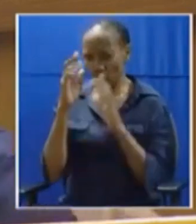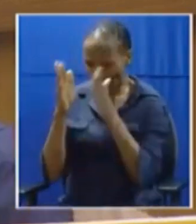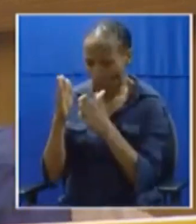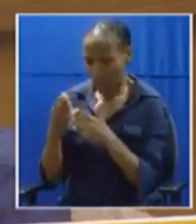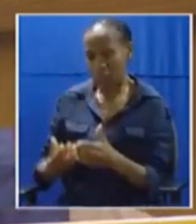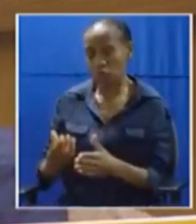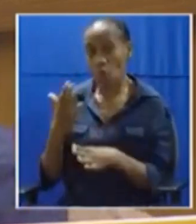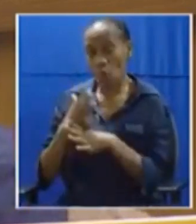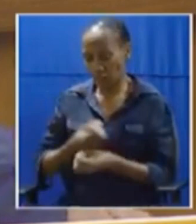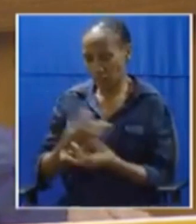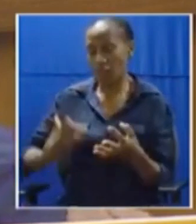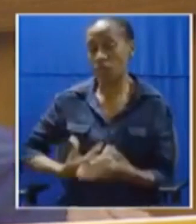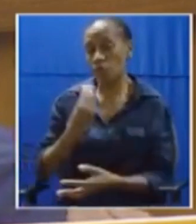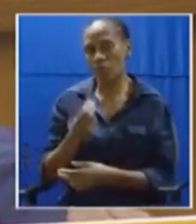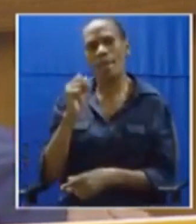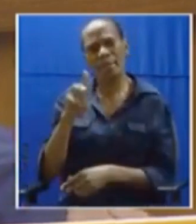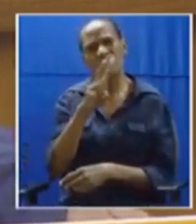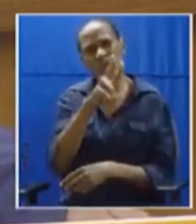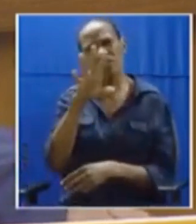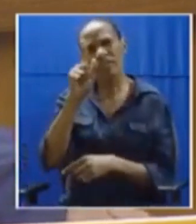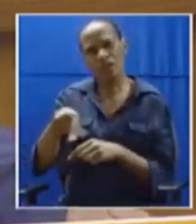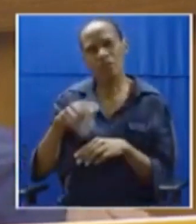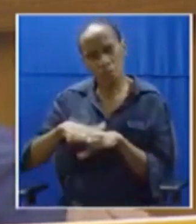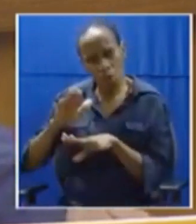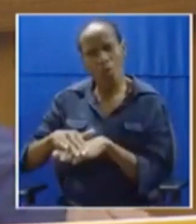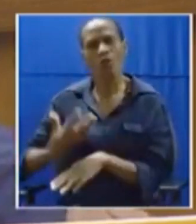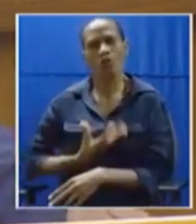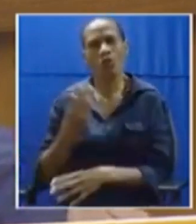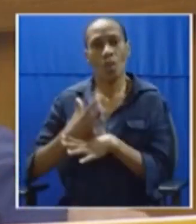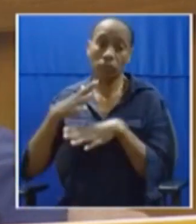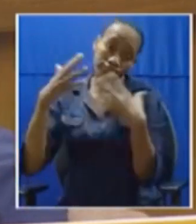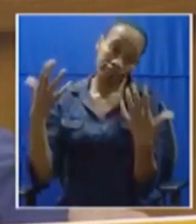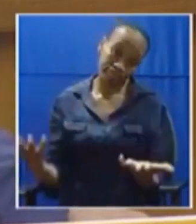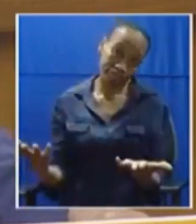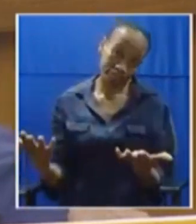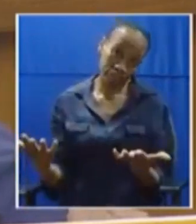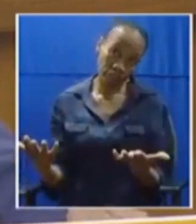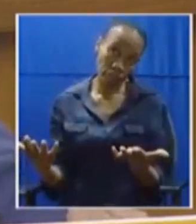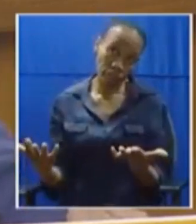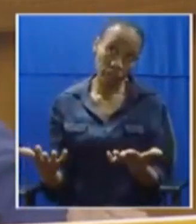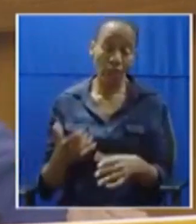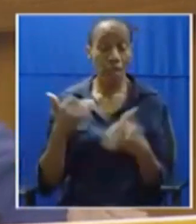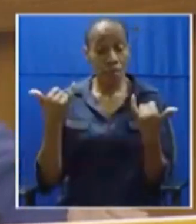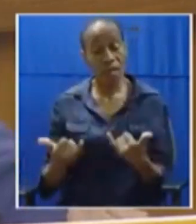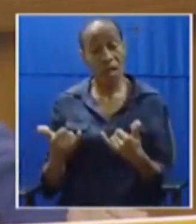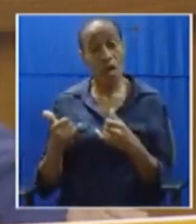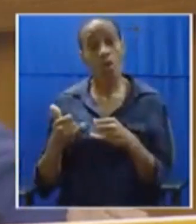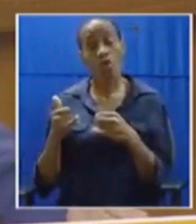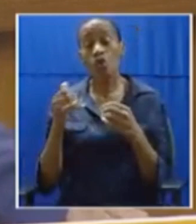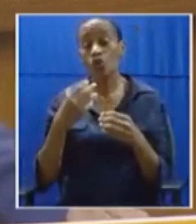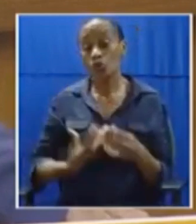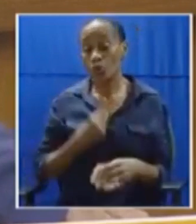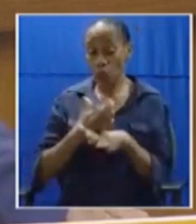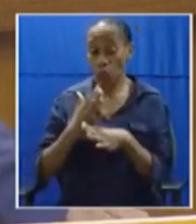Yet 25,000 additional young South Africans are unemployed, with the expanded youth unemployment rate increasing to